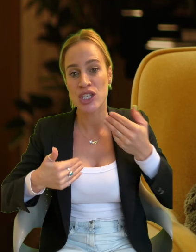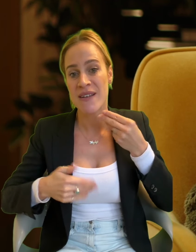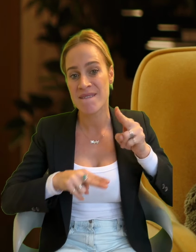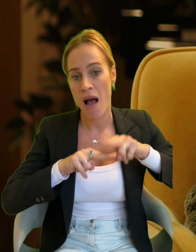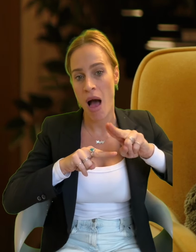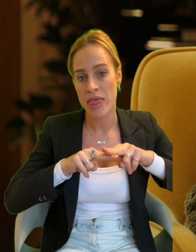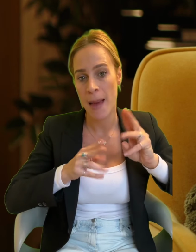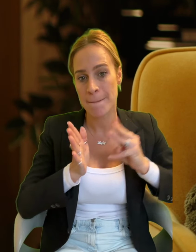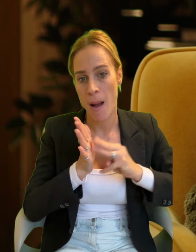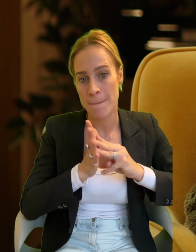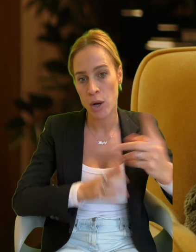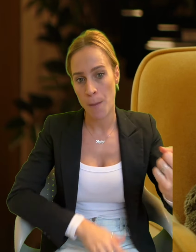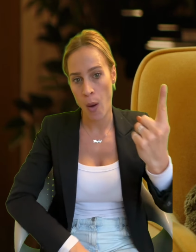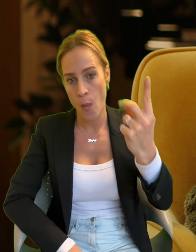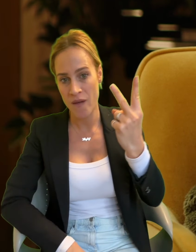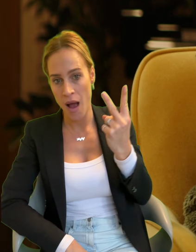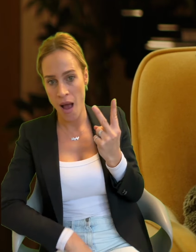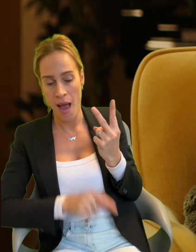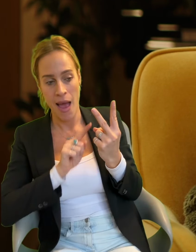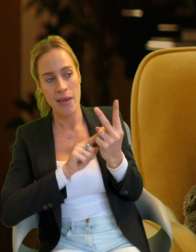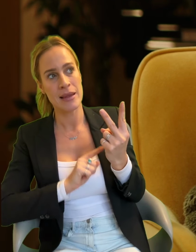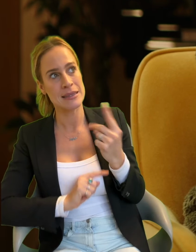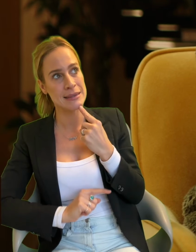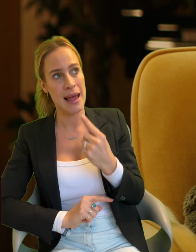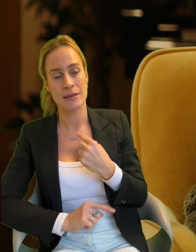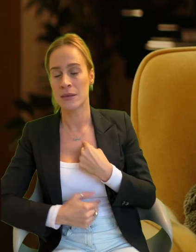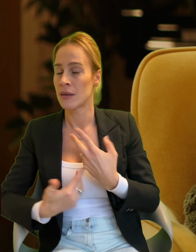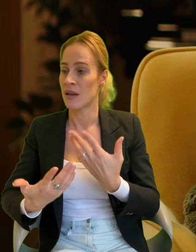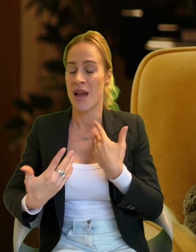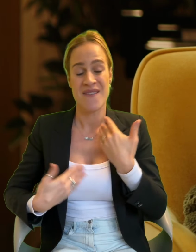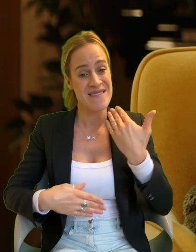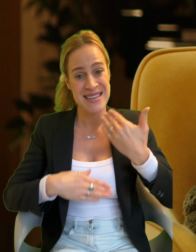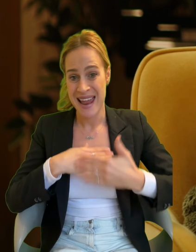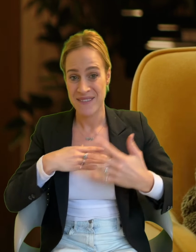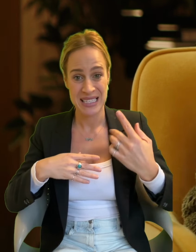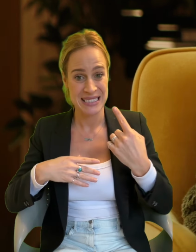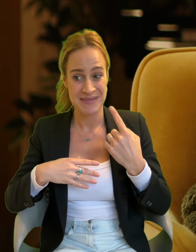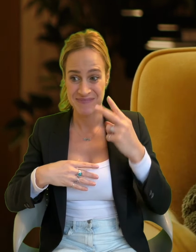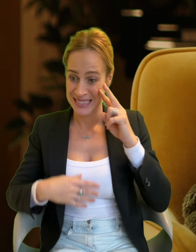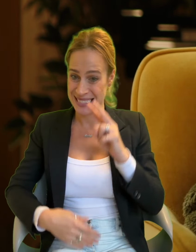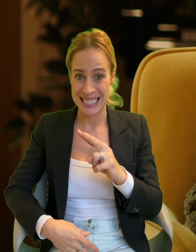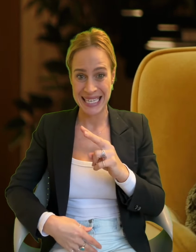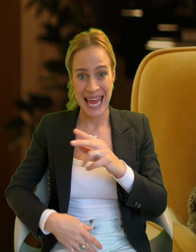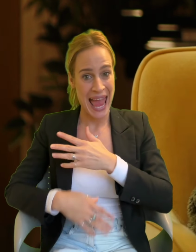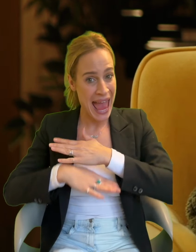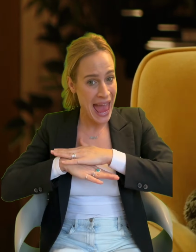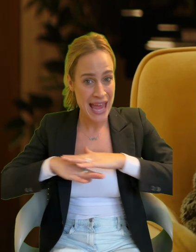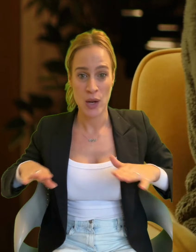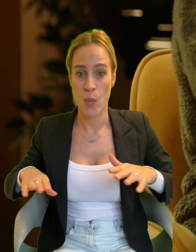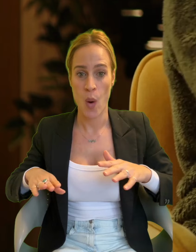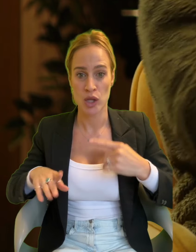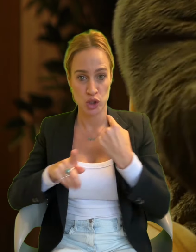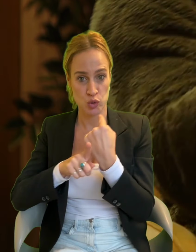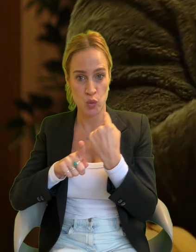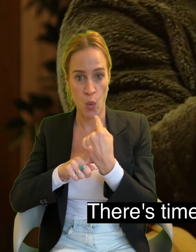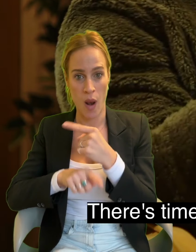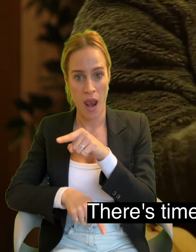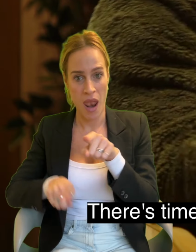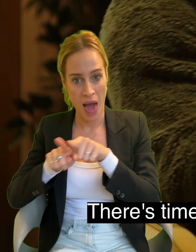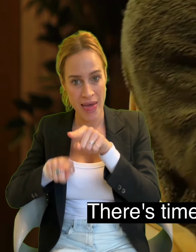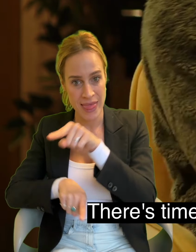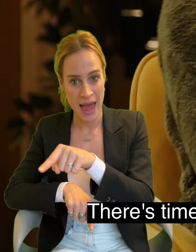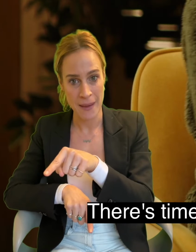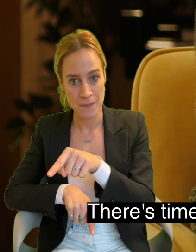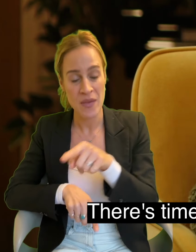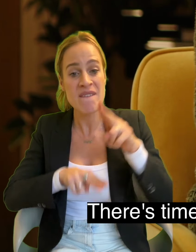grateful, man. And his dad was just like, I've never seen nobody speak to him like that. He says, I'm the only one that speaks to him like that. There's